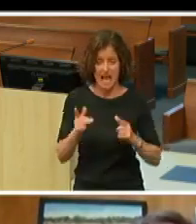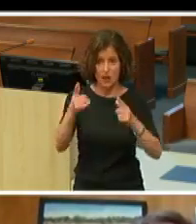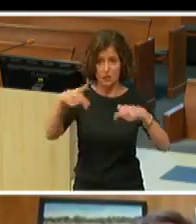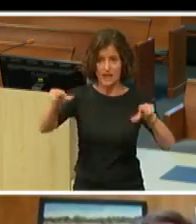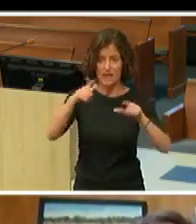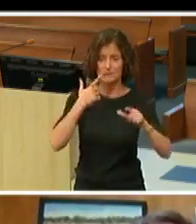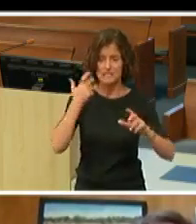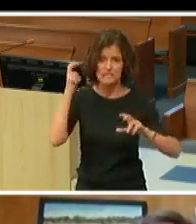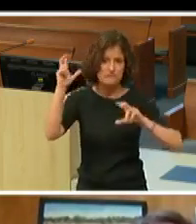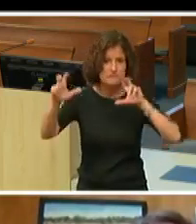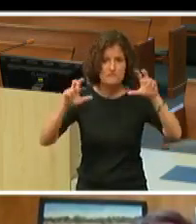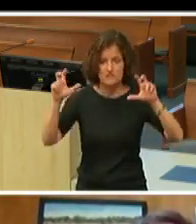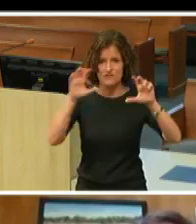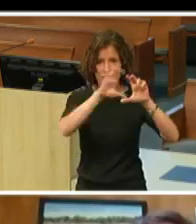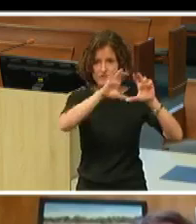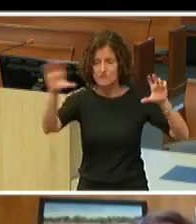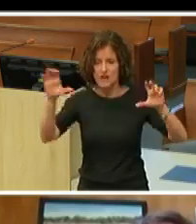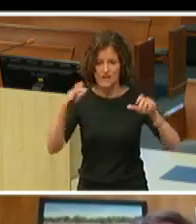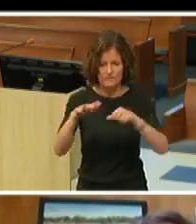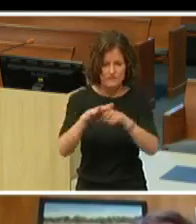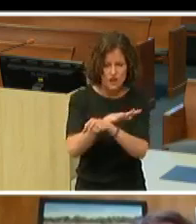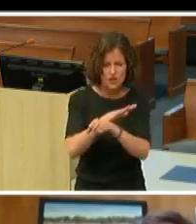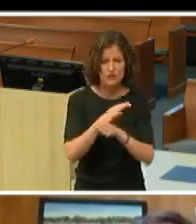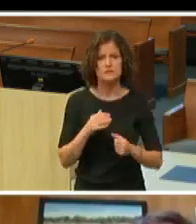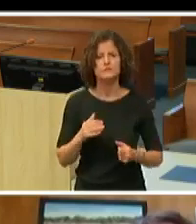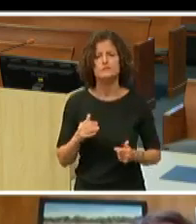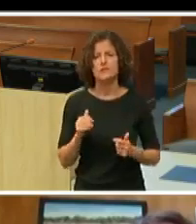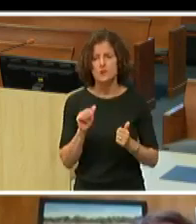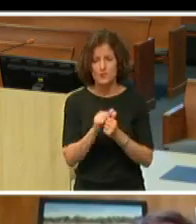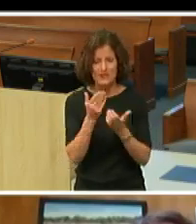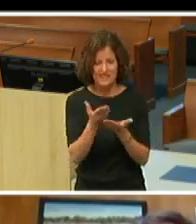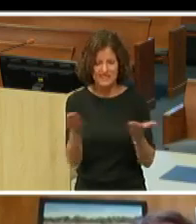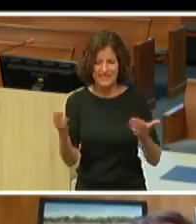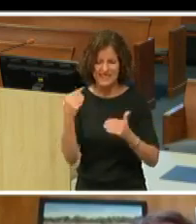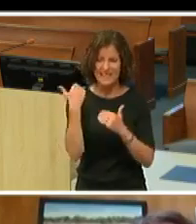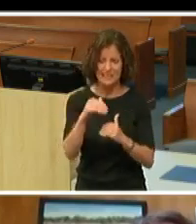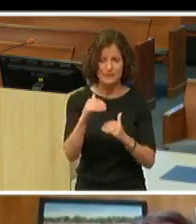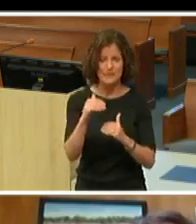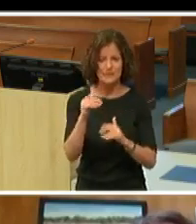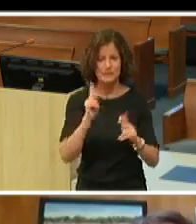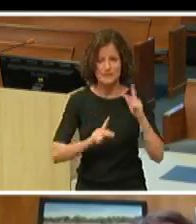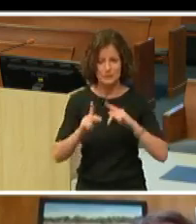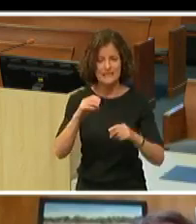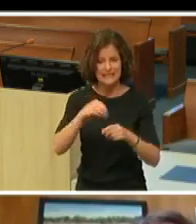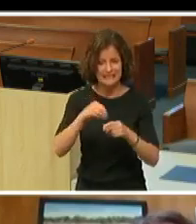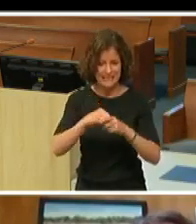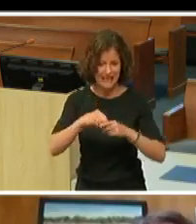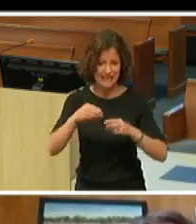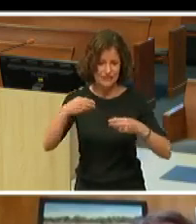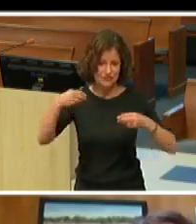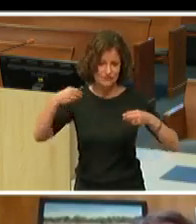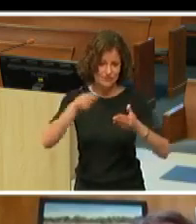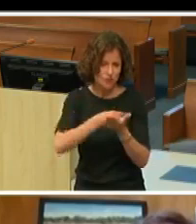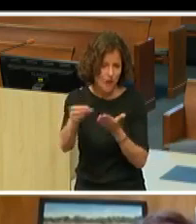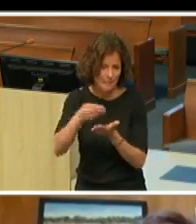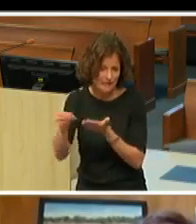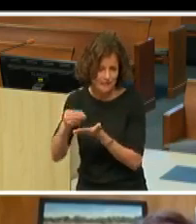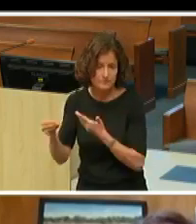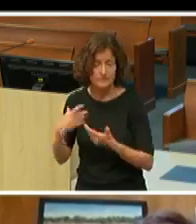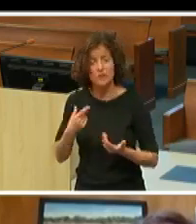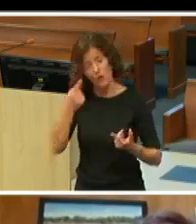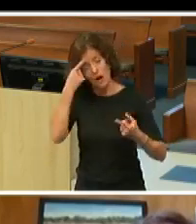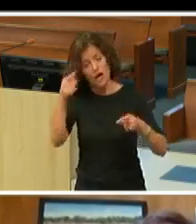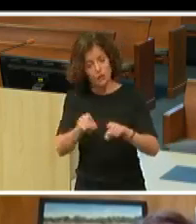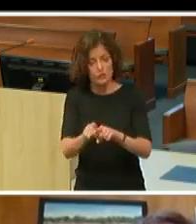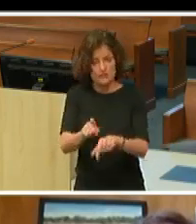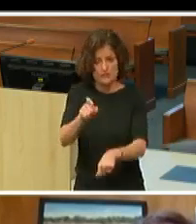keep the shelves full with the limited number of people in there. So I agree,